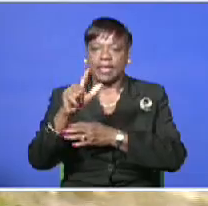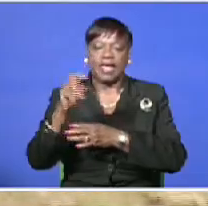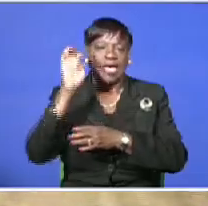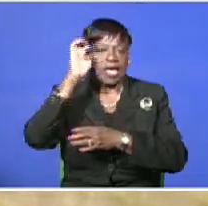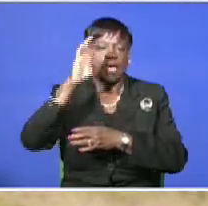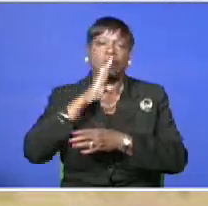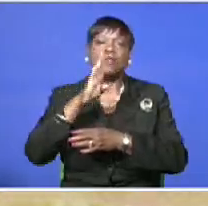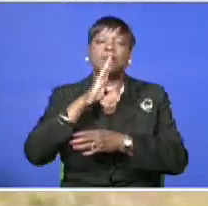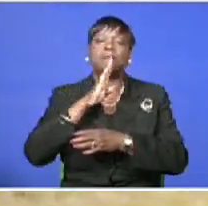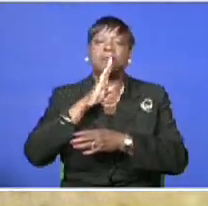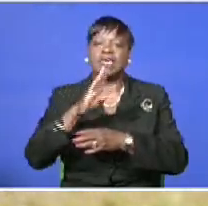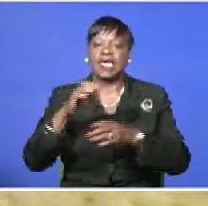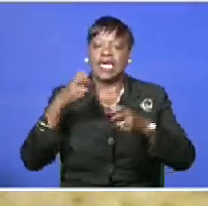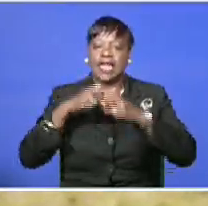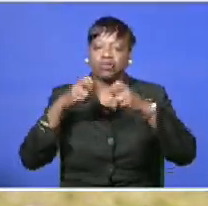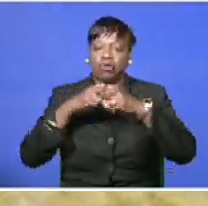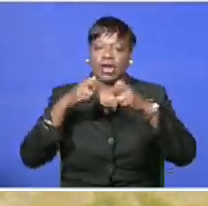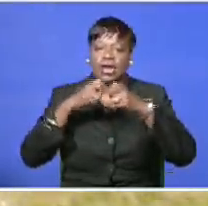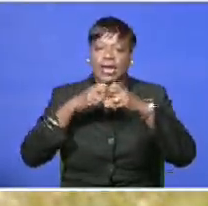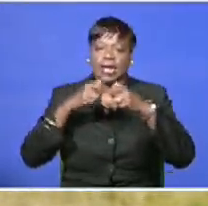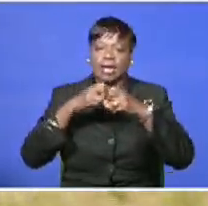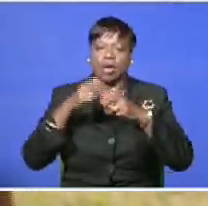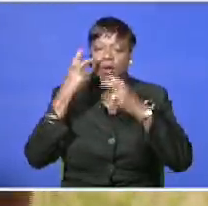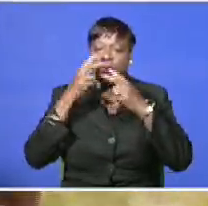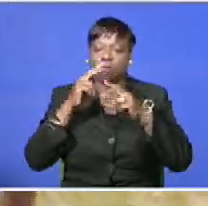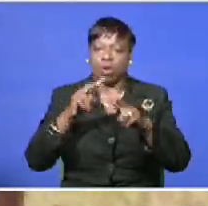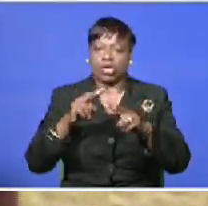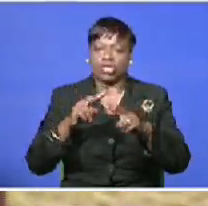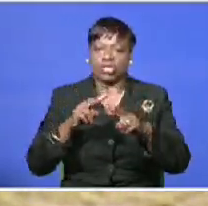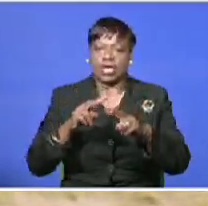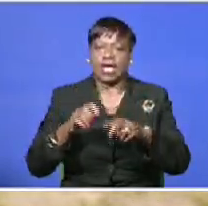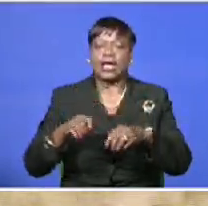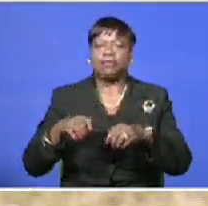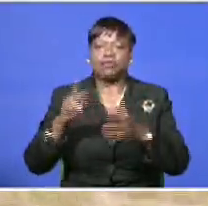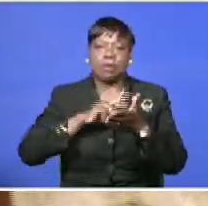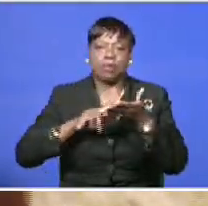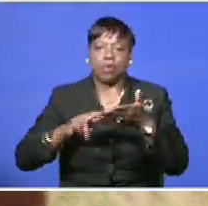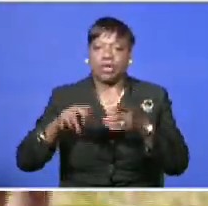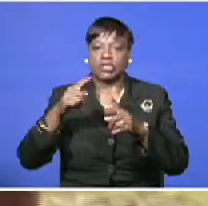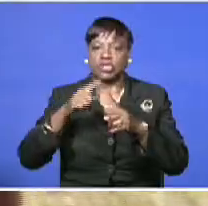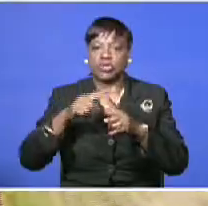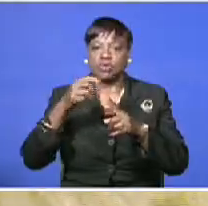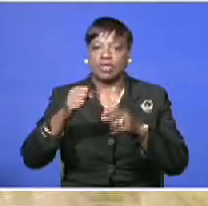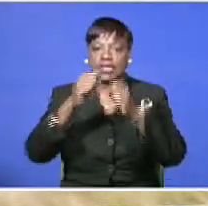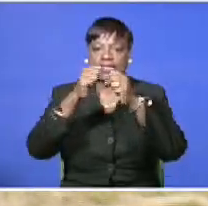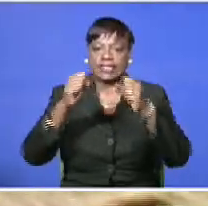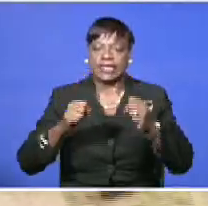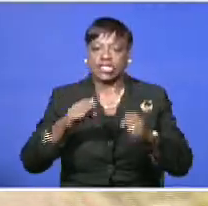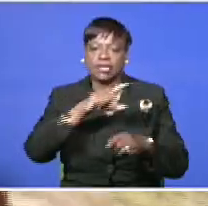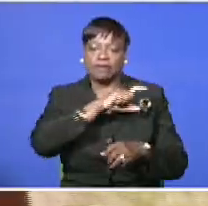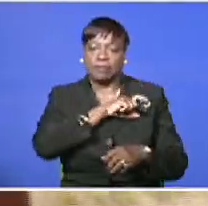monitored and must report to the Nassau Street Police Station every Friday. His matter was adjourned until May 18th.